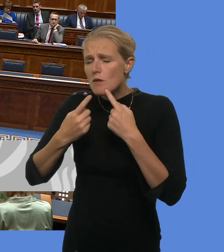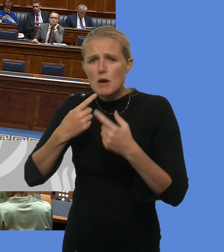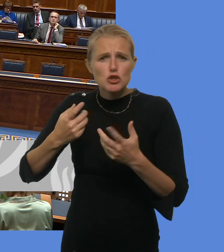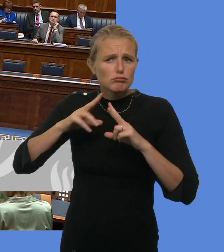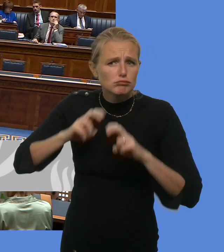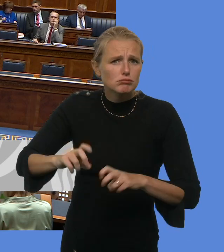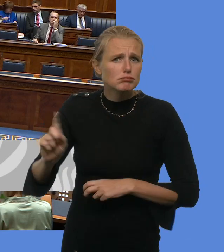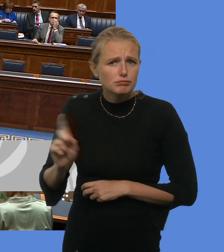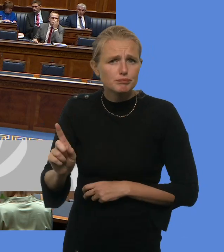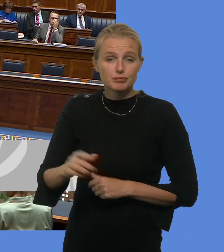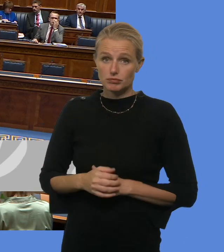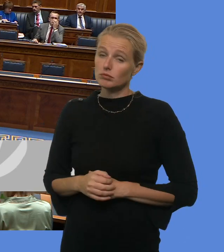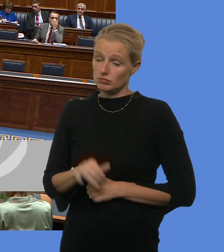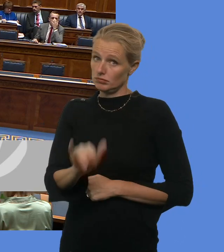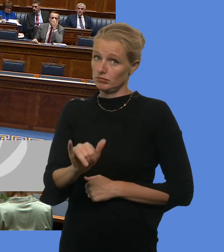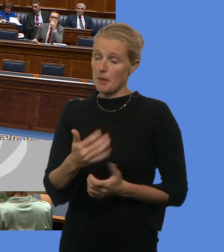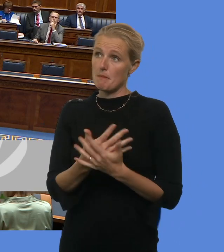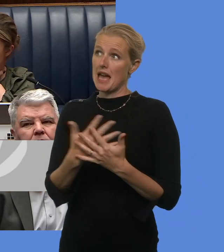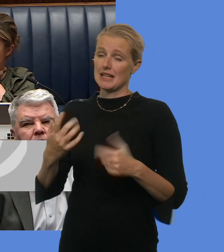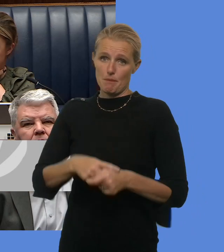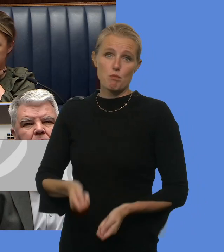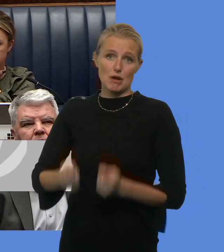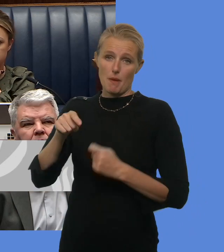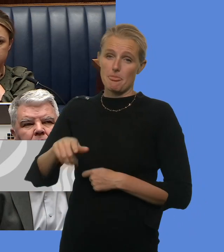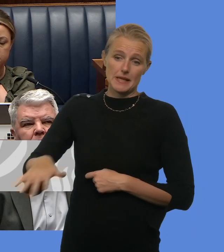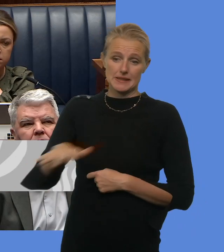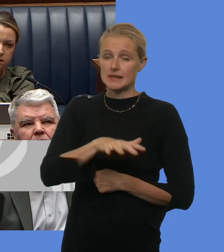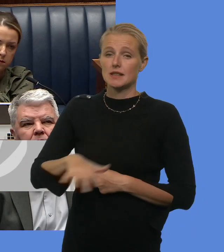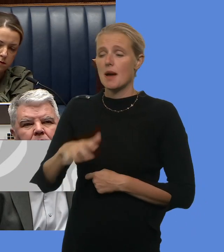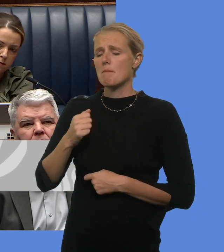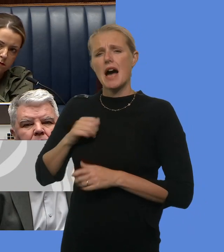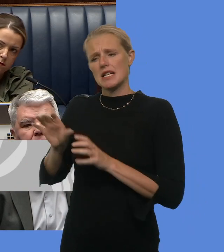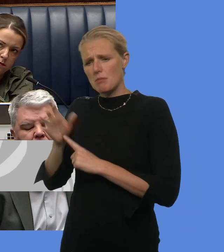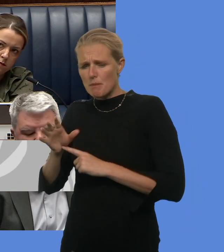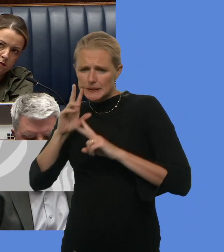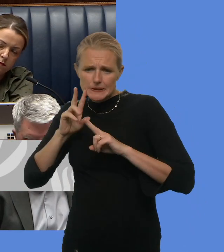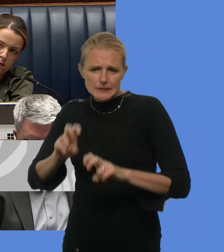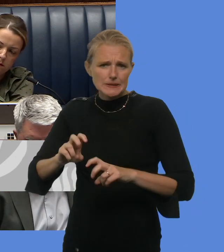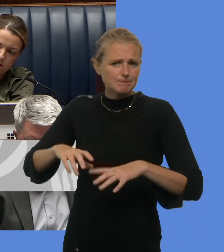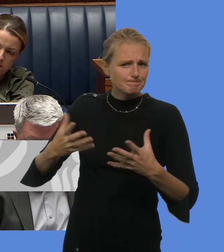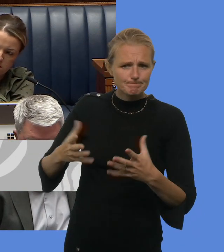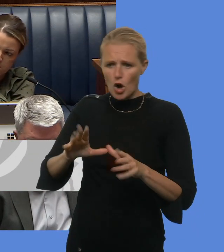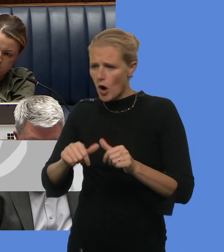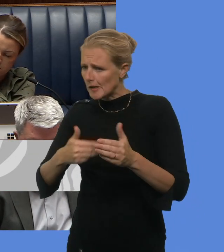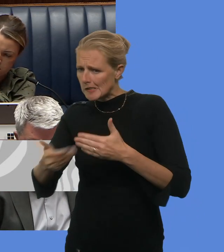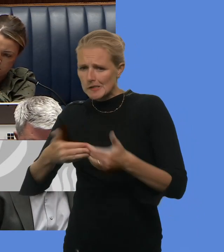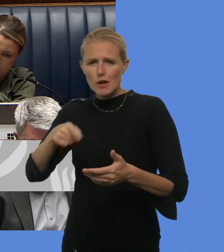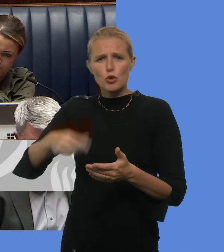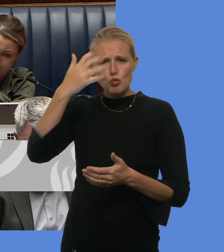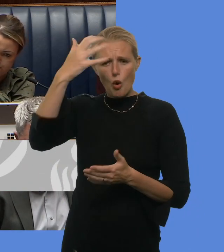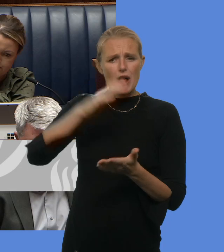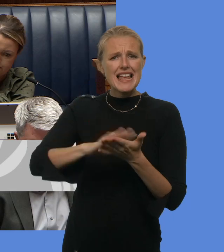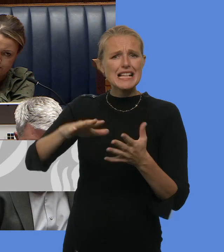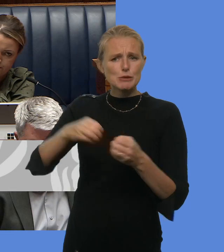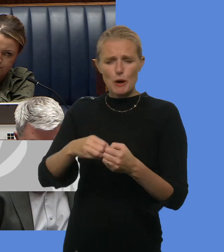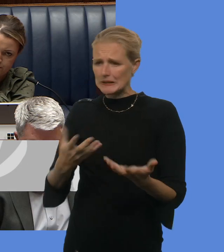It has been raised with me on several occasions, and my department officials have carried out studies to see if there is a solution to Royal Hillsborough. We have